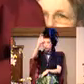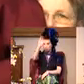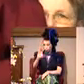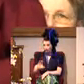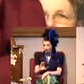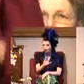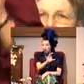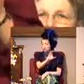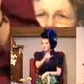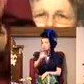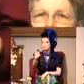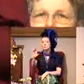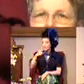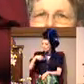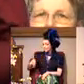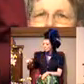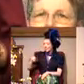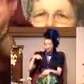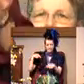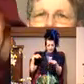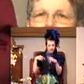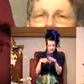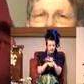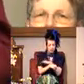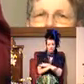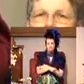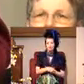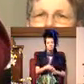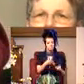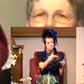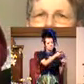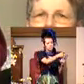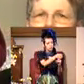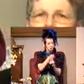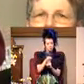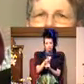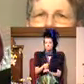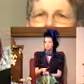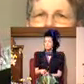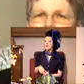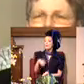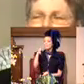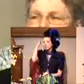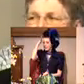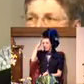cross, they killed the one who would not suffer